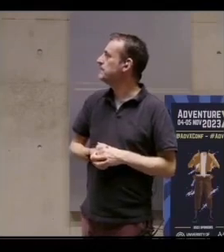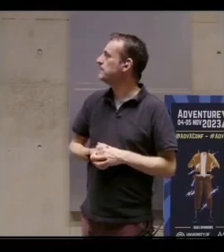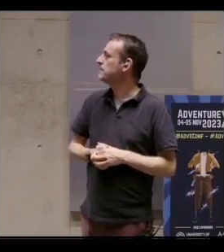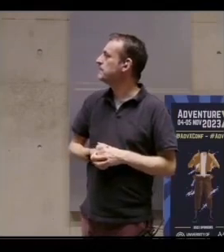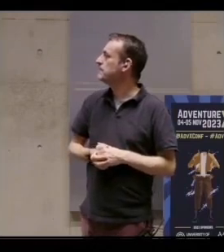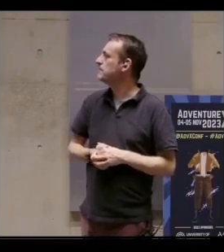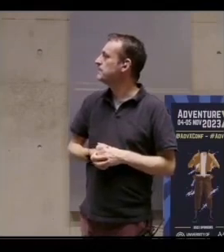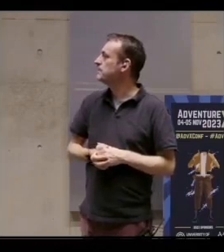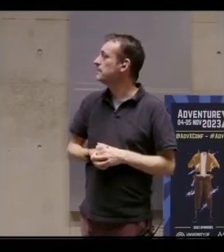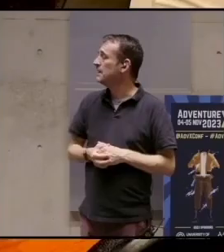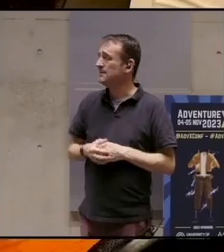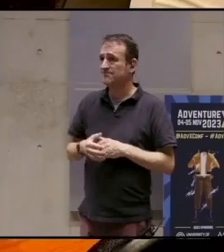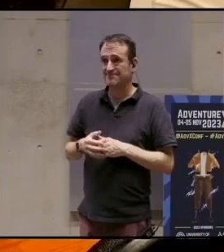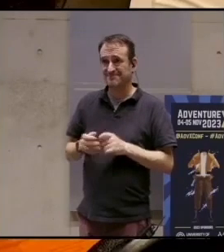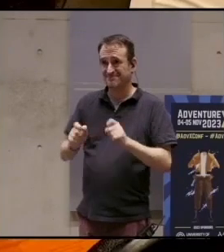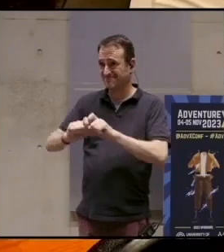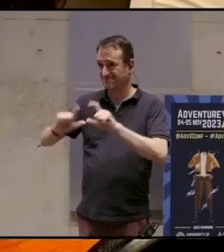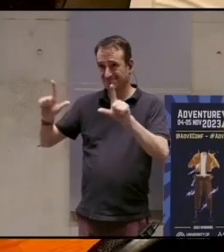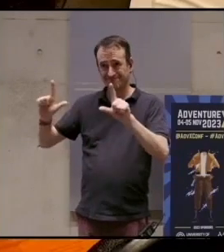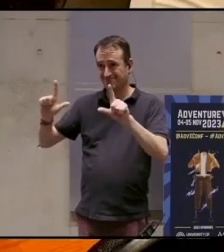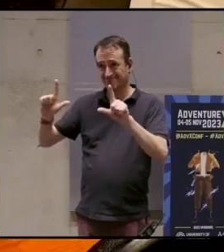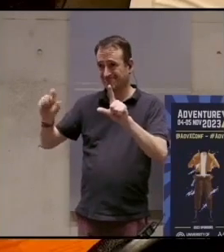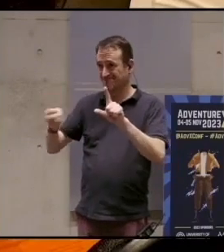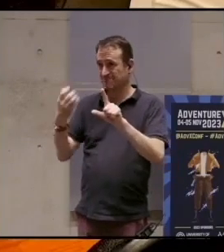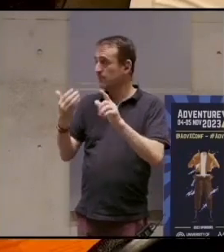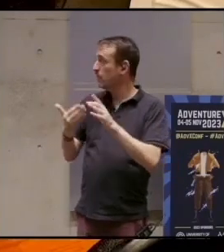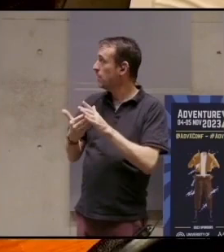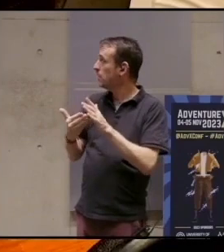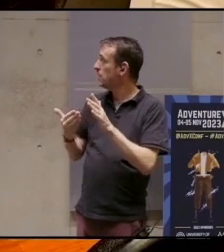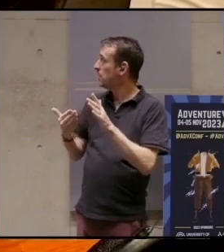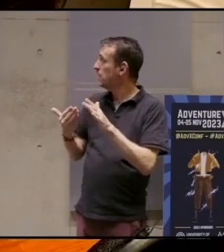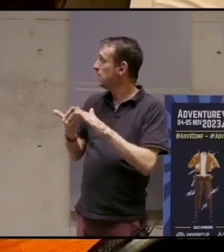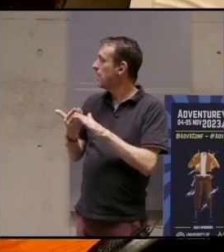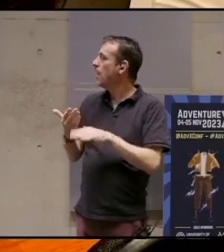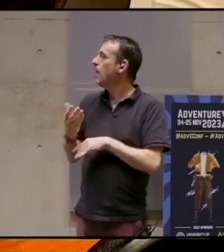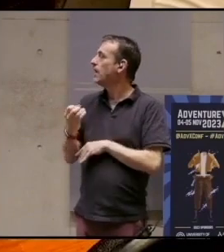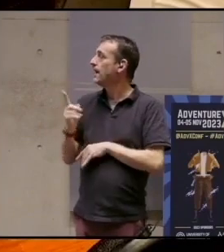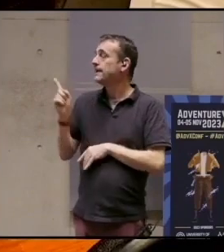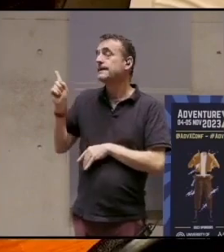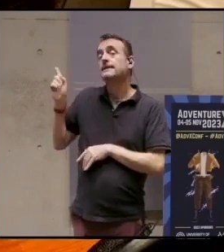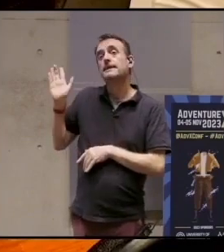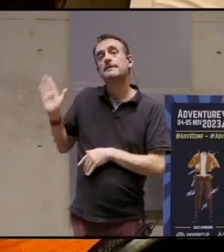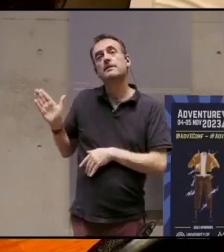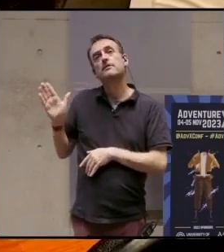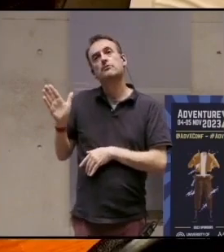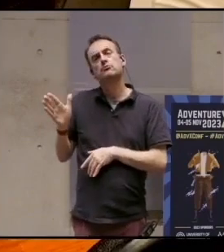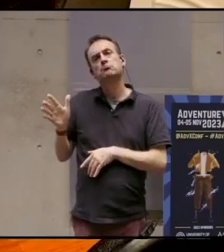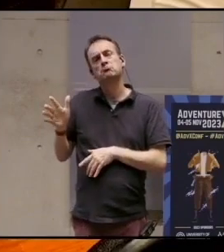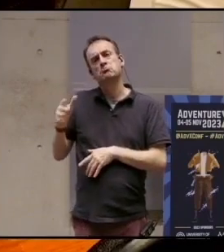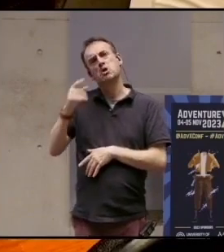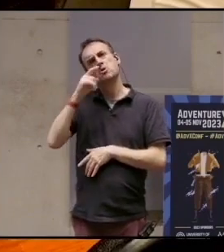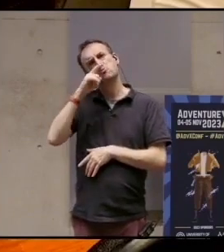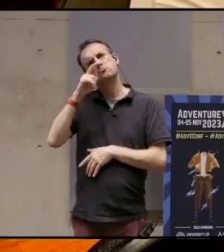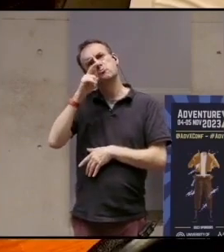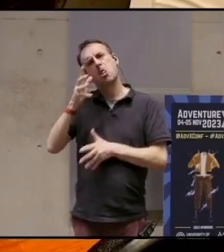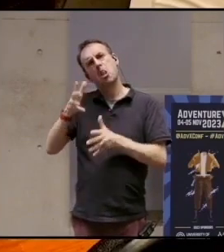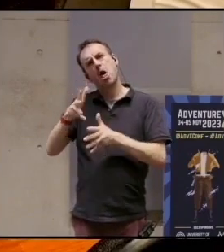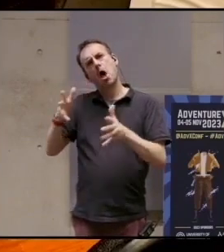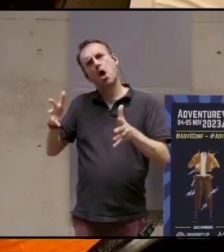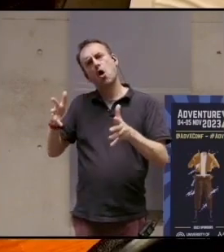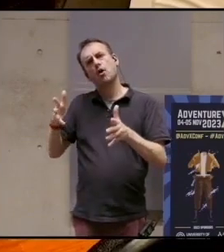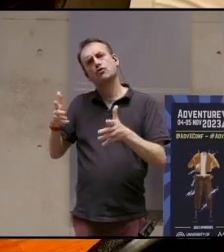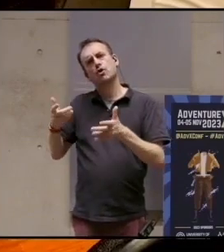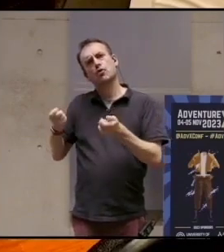Yeah? No? Yeah? Voila. Okay. This is a fairly large and fancy production control room